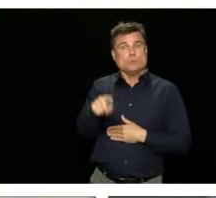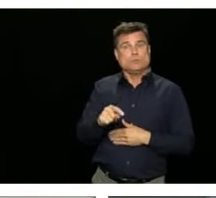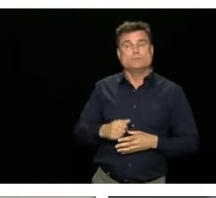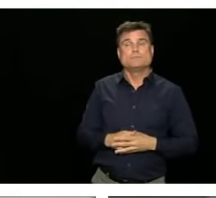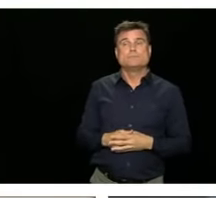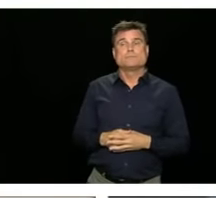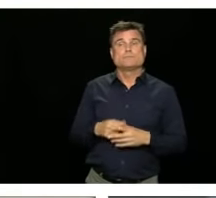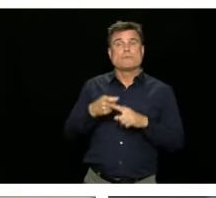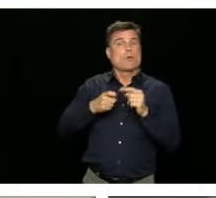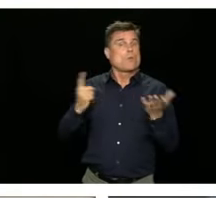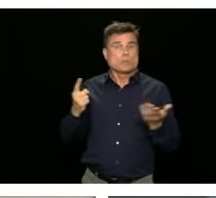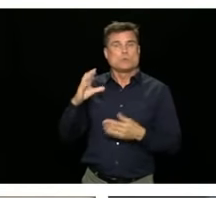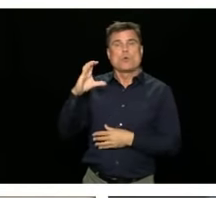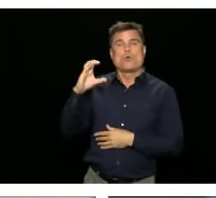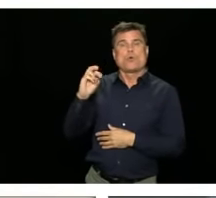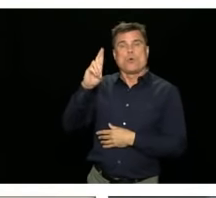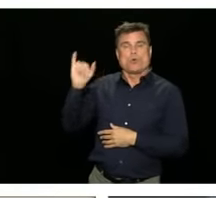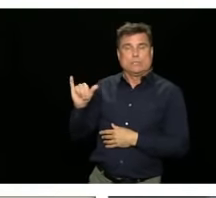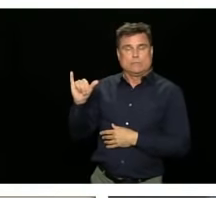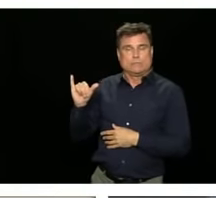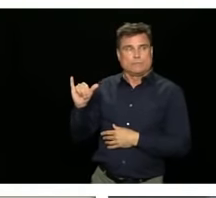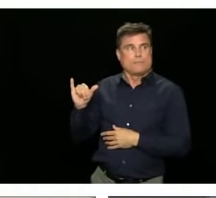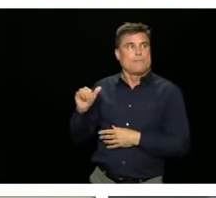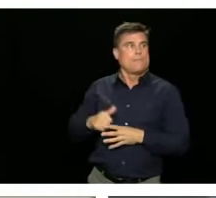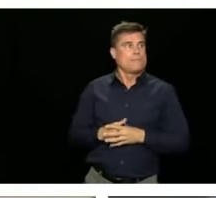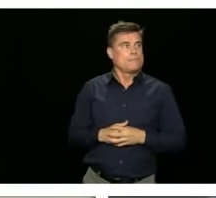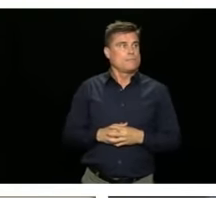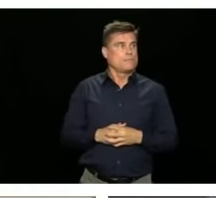made to the role of our police officers?